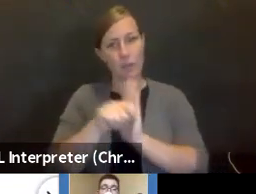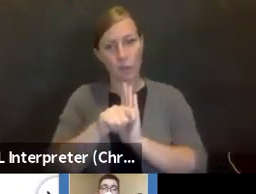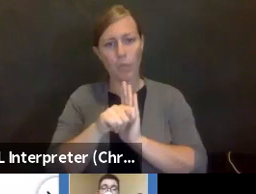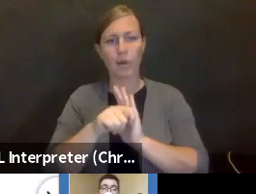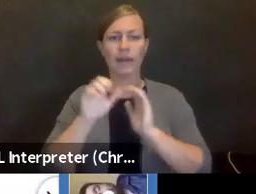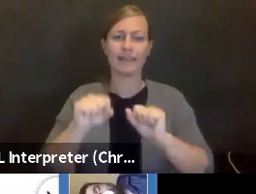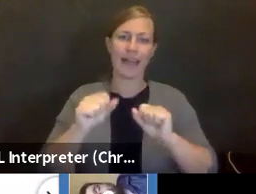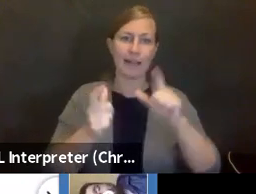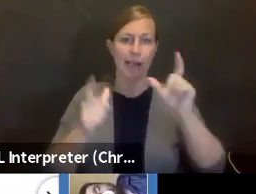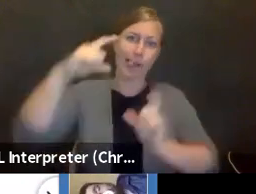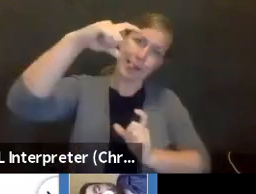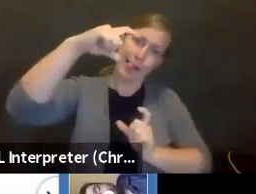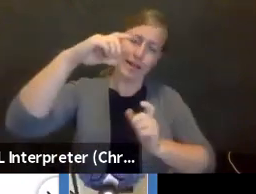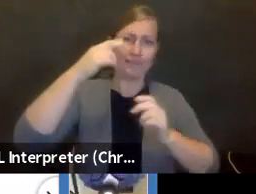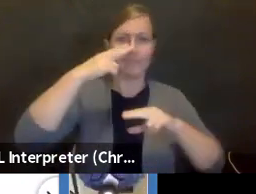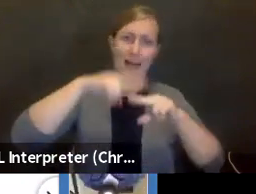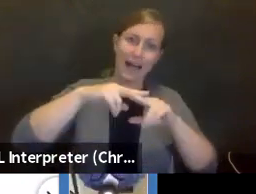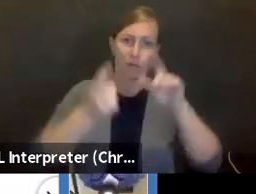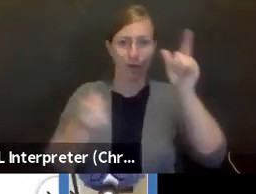this fun and I could tilt my video.